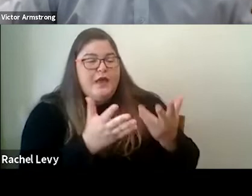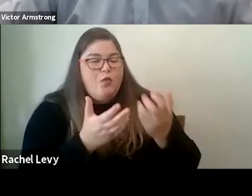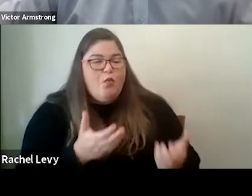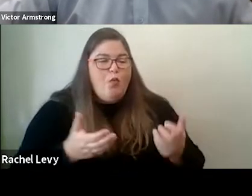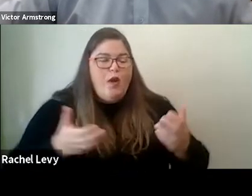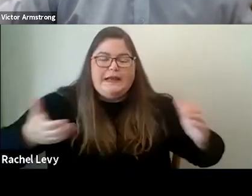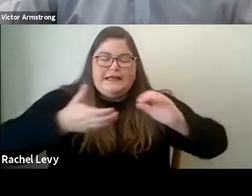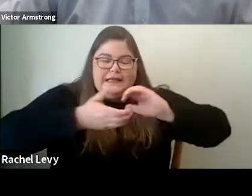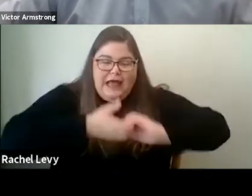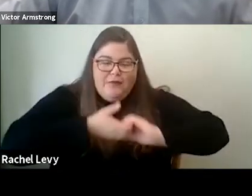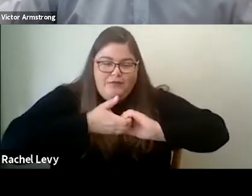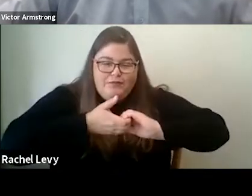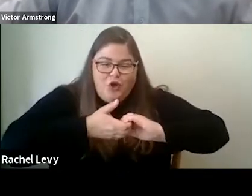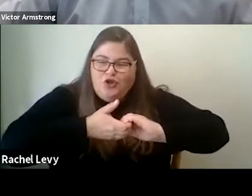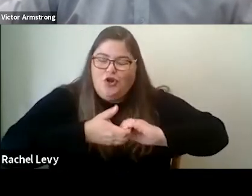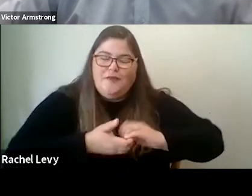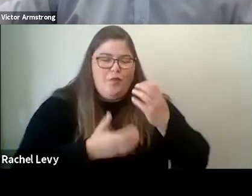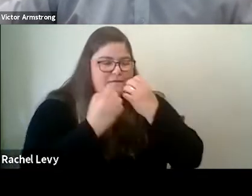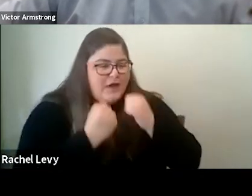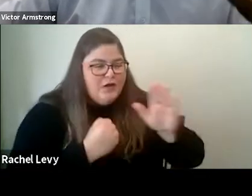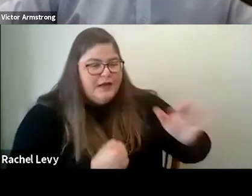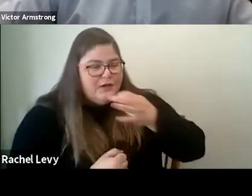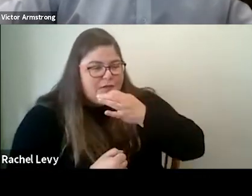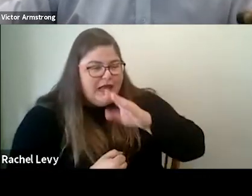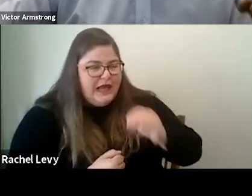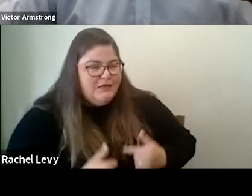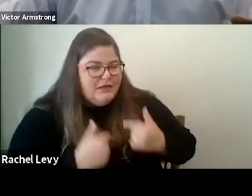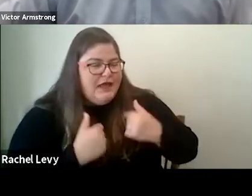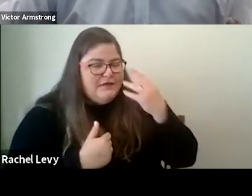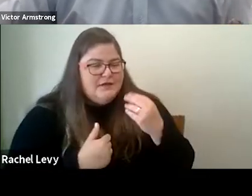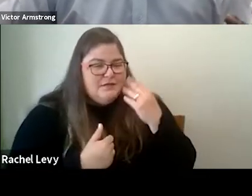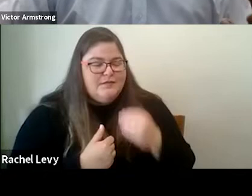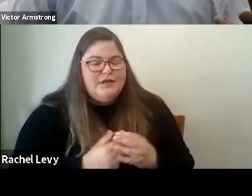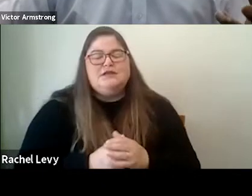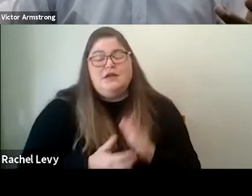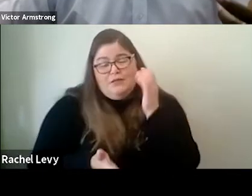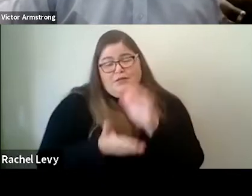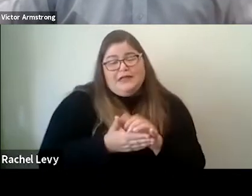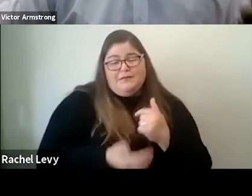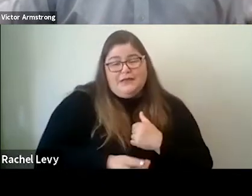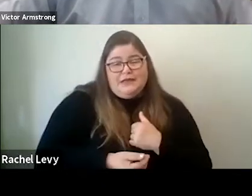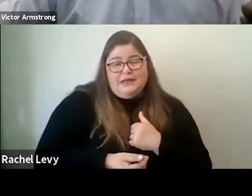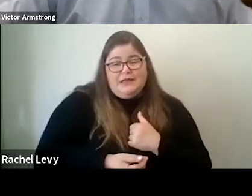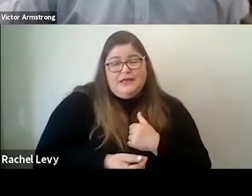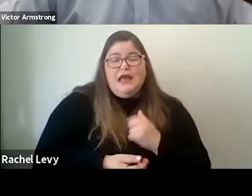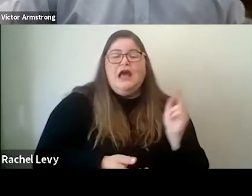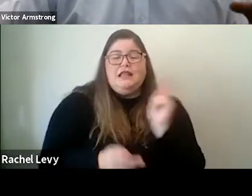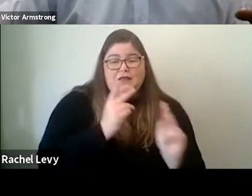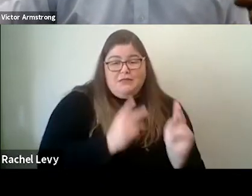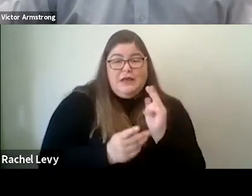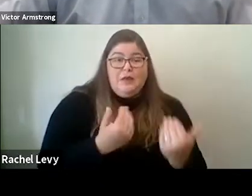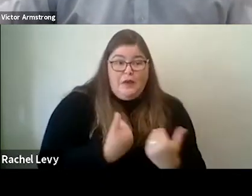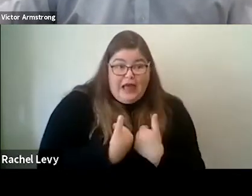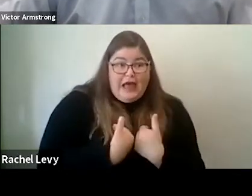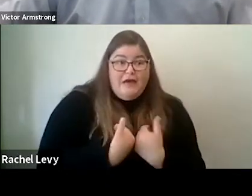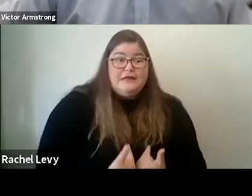value their expertise and life experience. Believe me when I tell you that those living with mental health